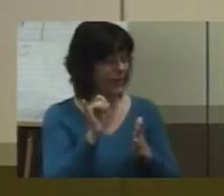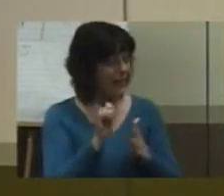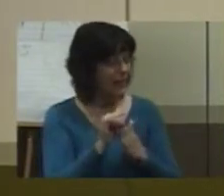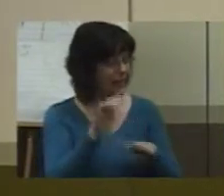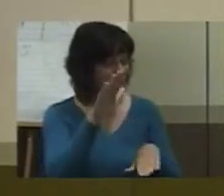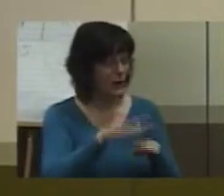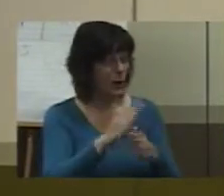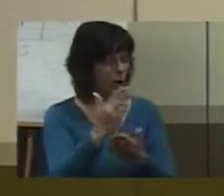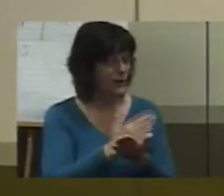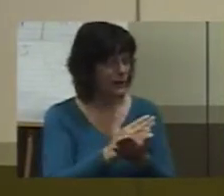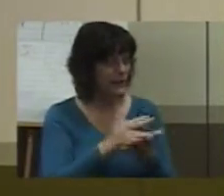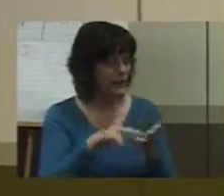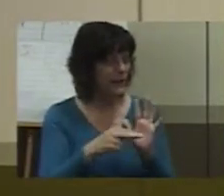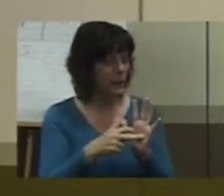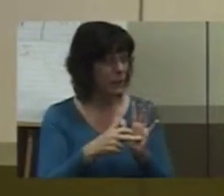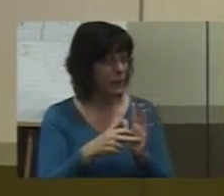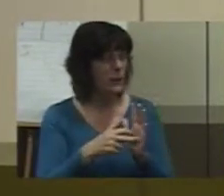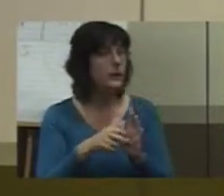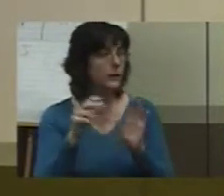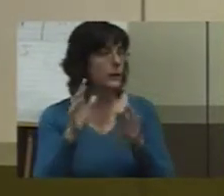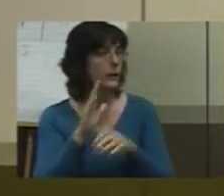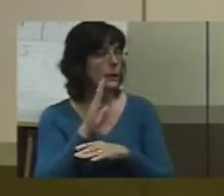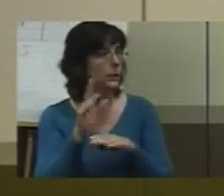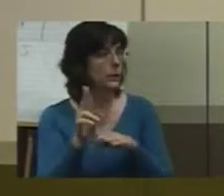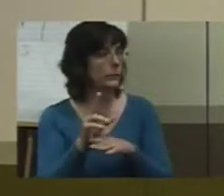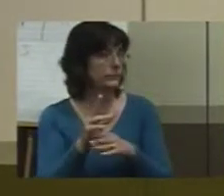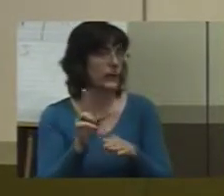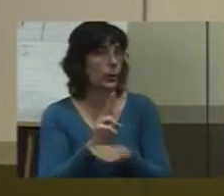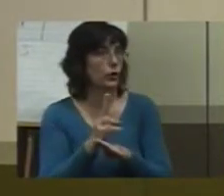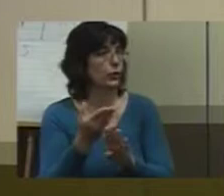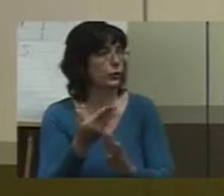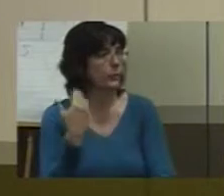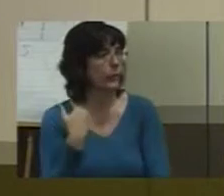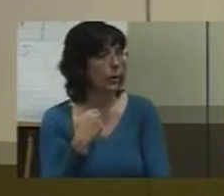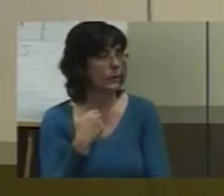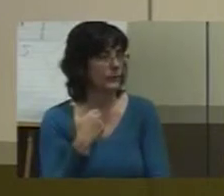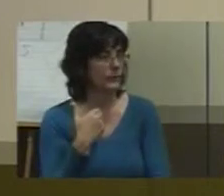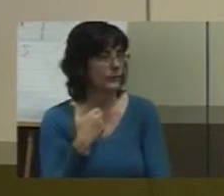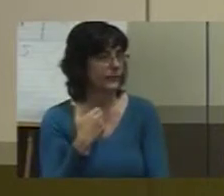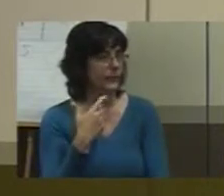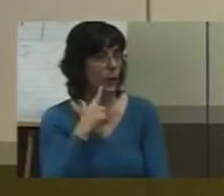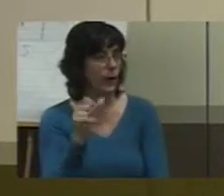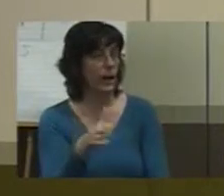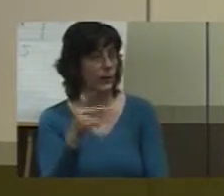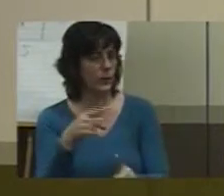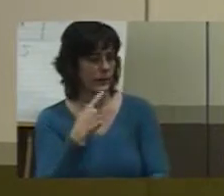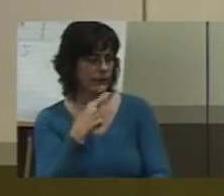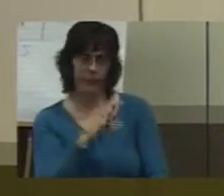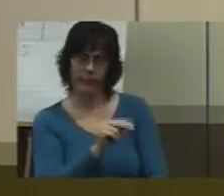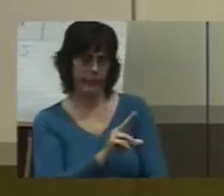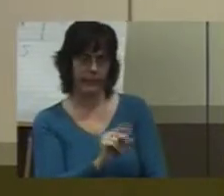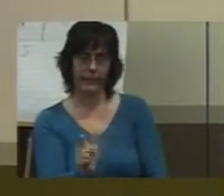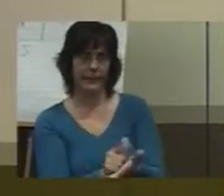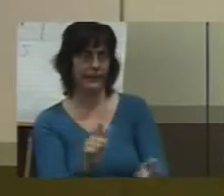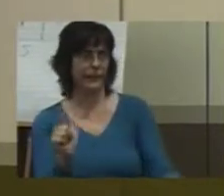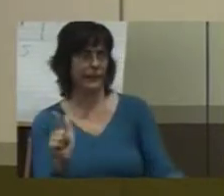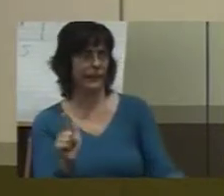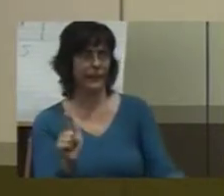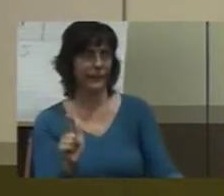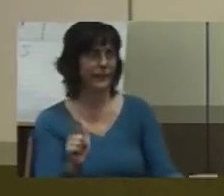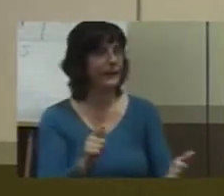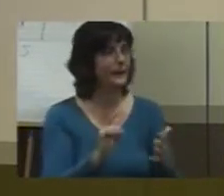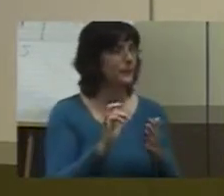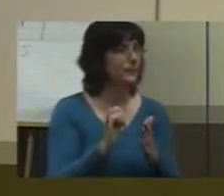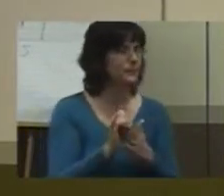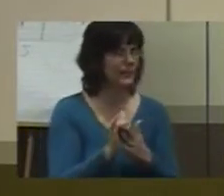be on this list means that somebody had to be using it at some point in order for someone else to say we need to make this illegal,